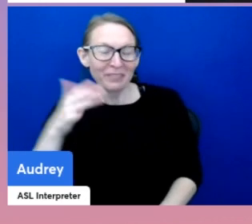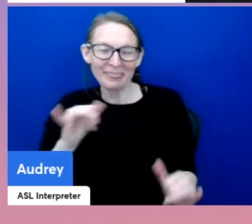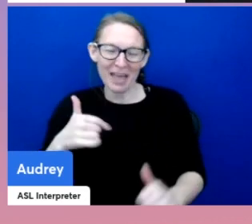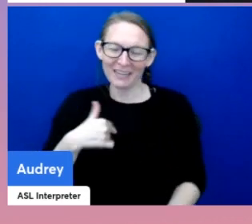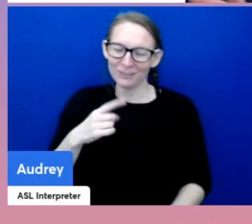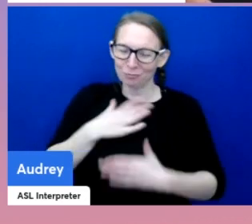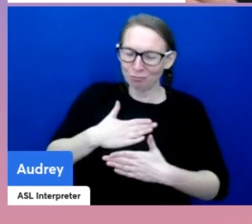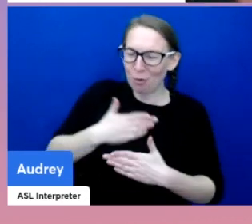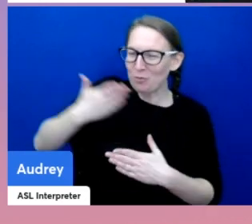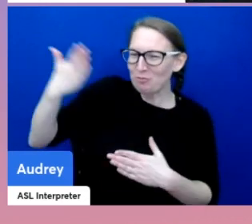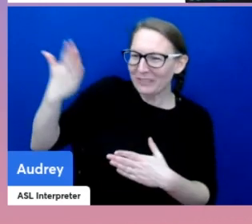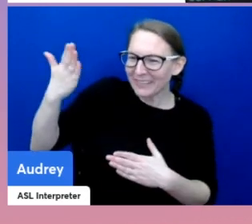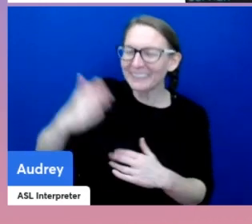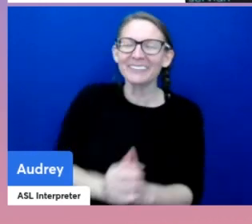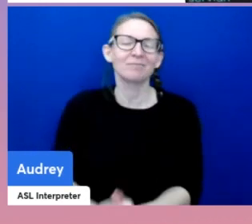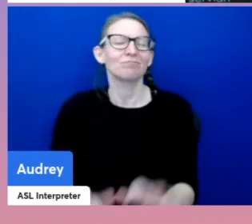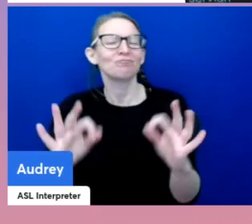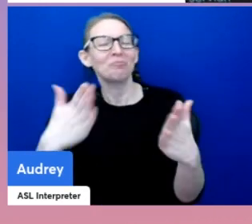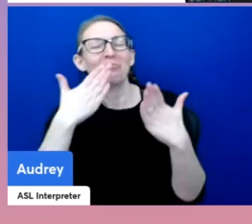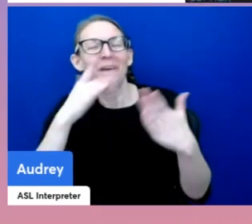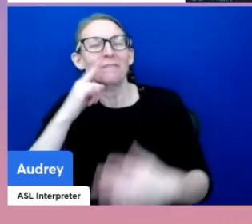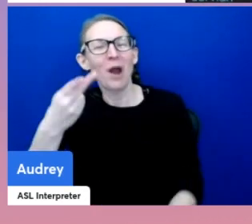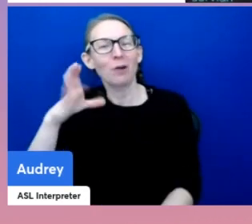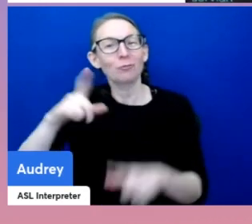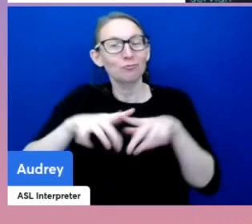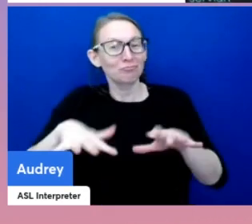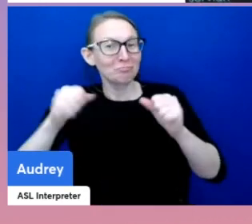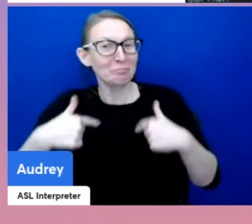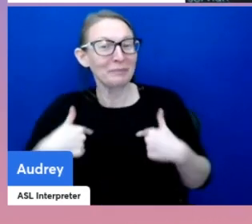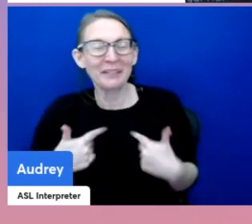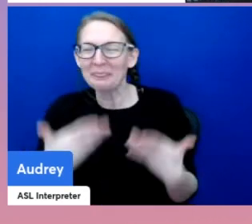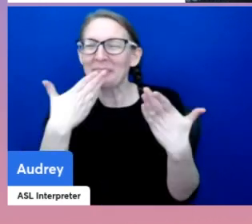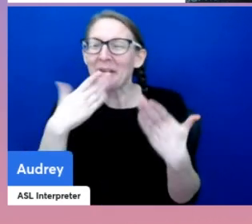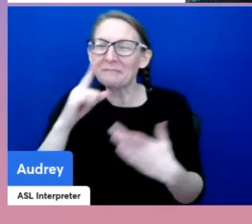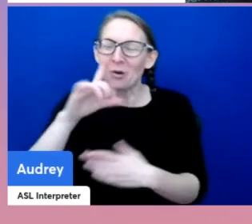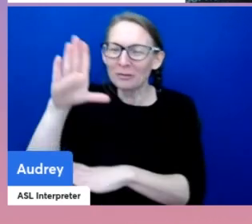enjoyed presenting it. And thanks to HashiCorp for having me. Enjoy the rest of the conference and see you all.